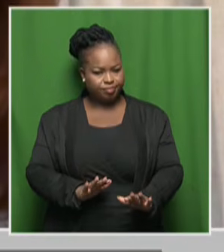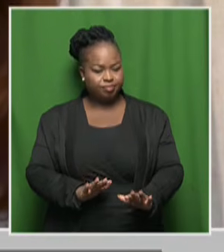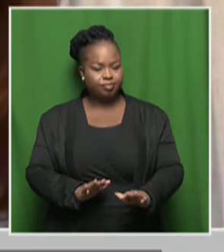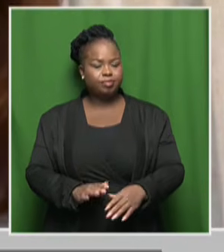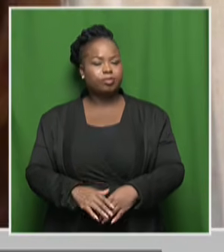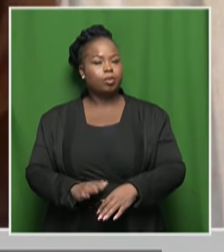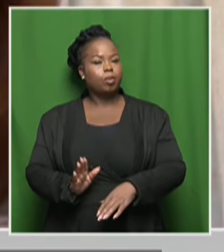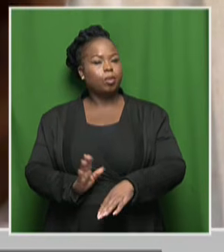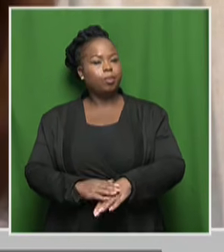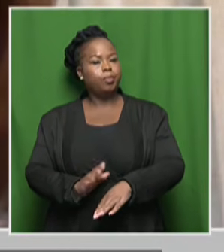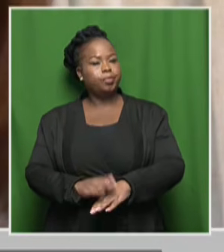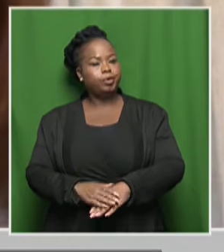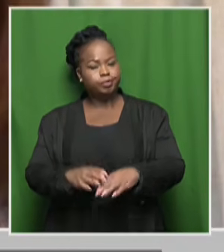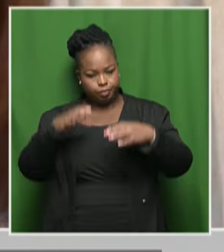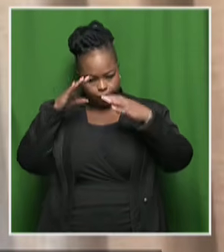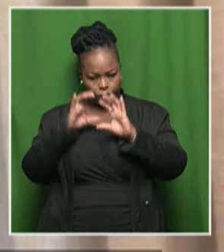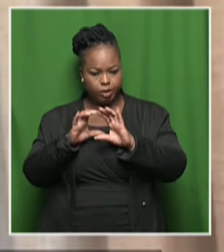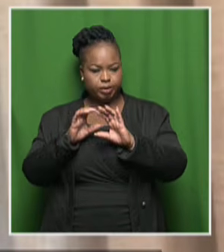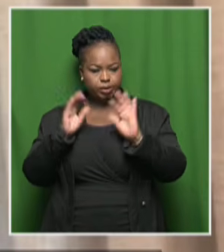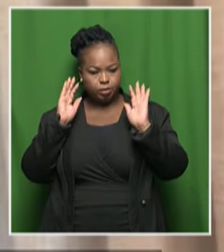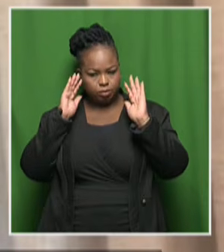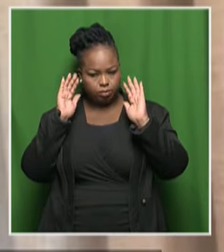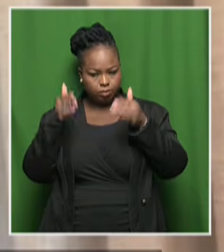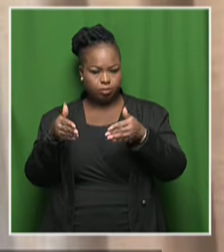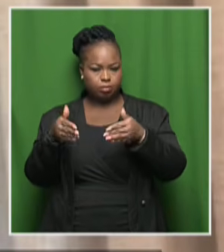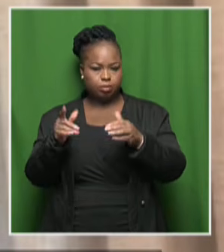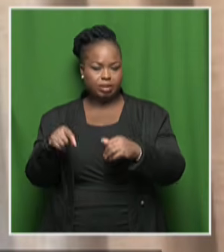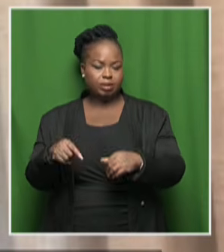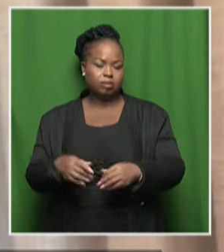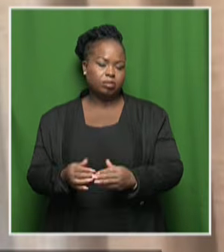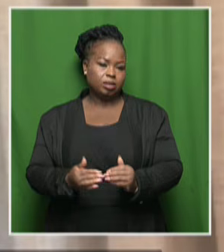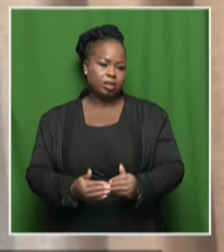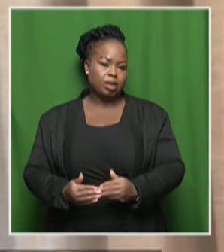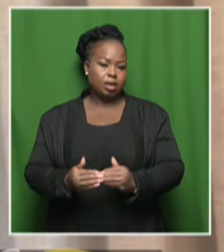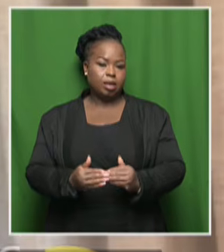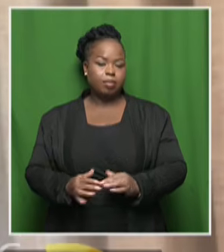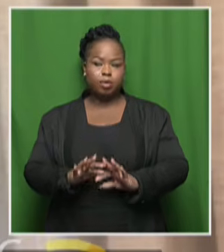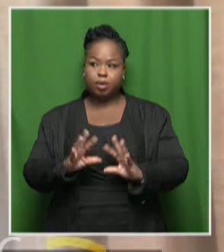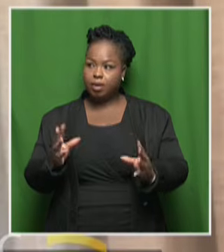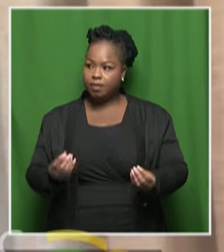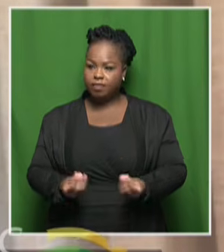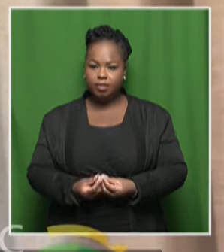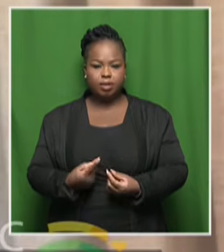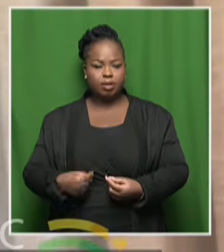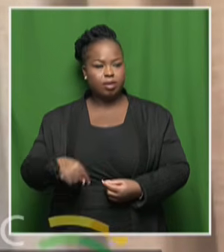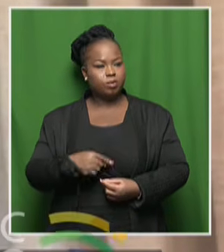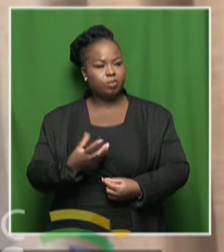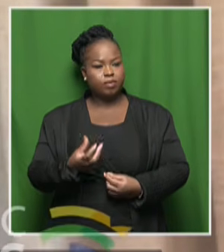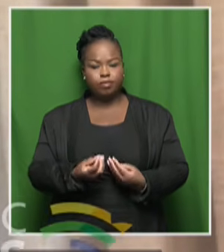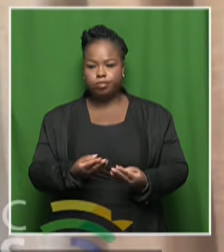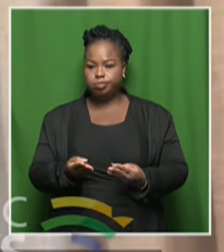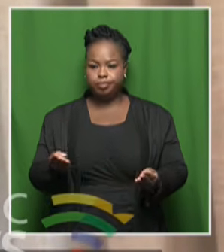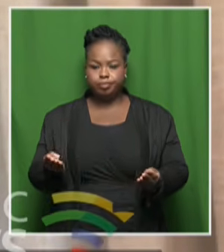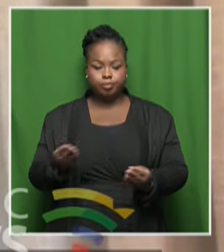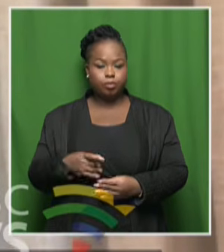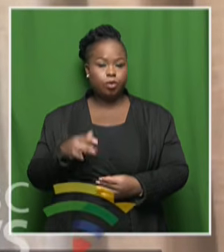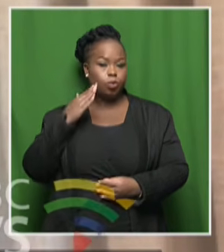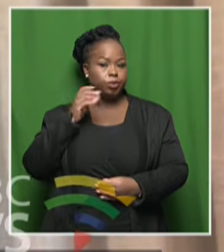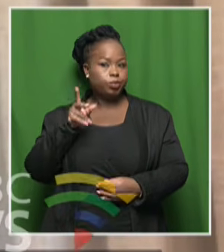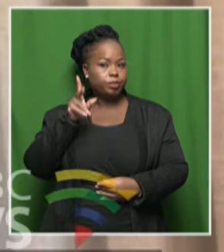be more, to pay attention, and in some ways to care about what's around us. And in